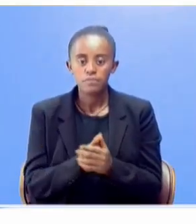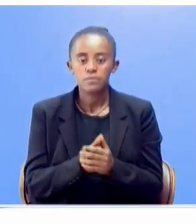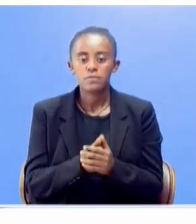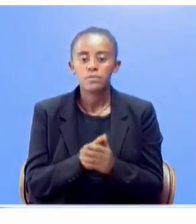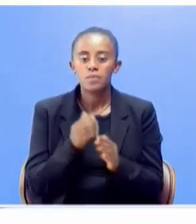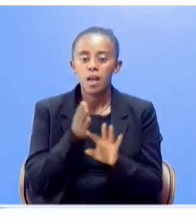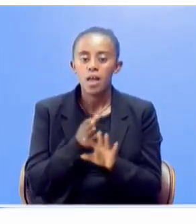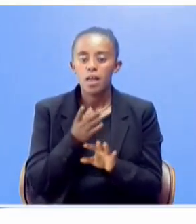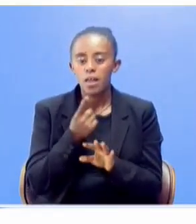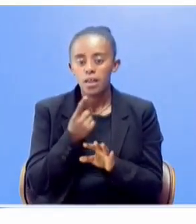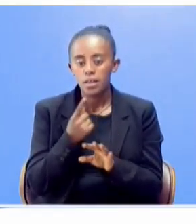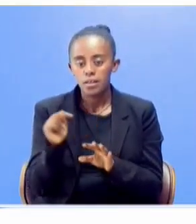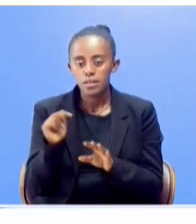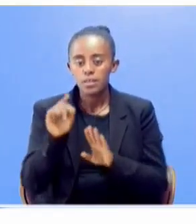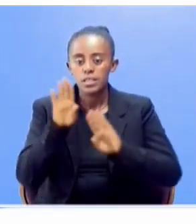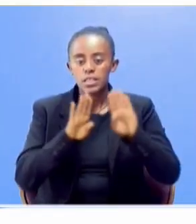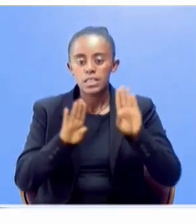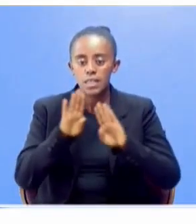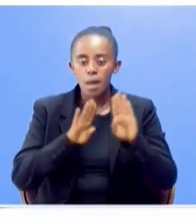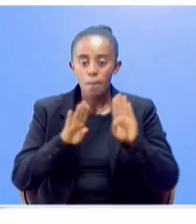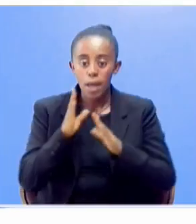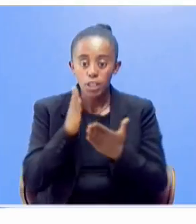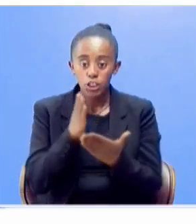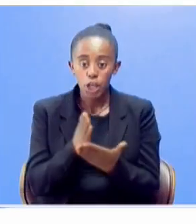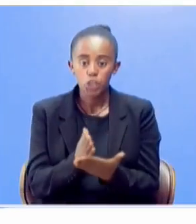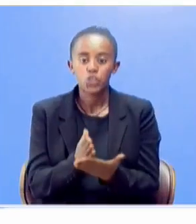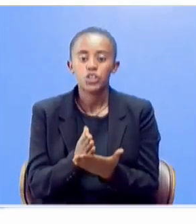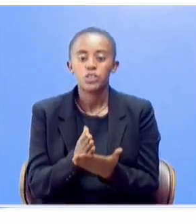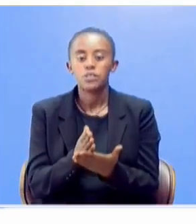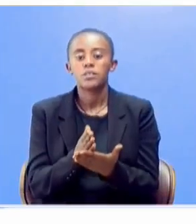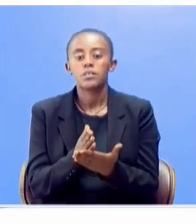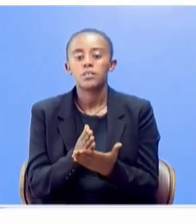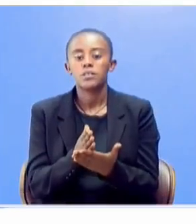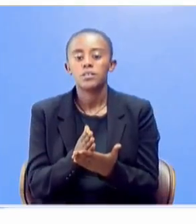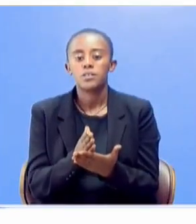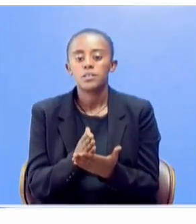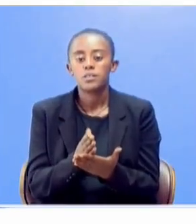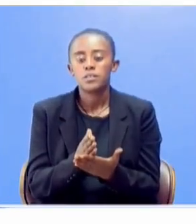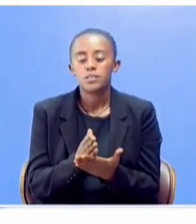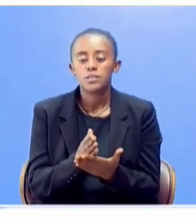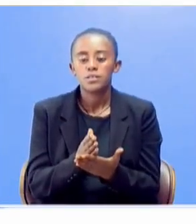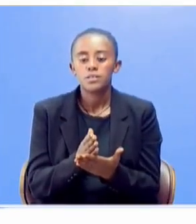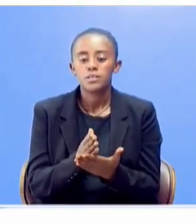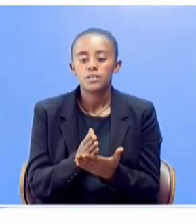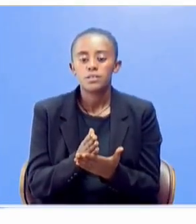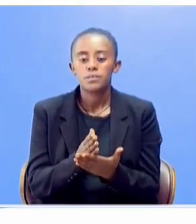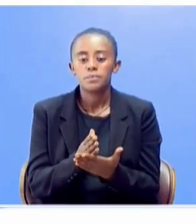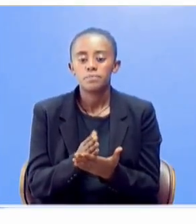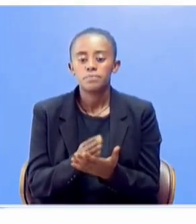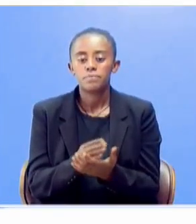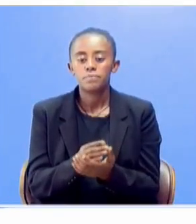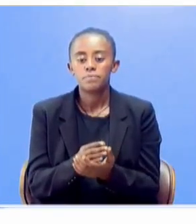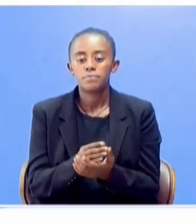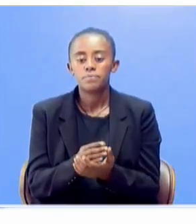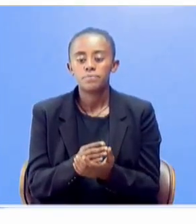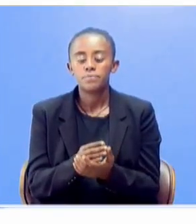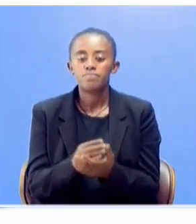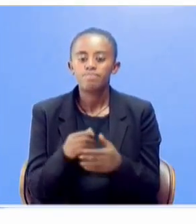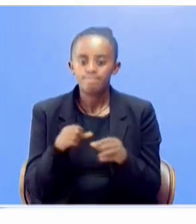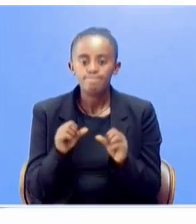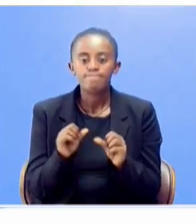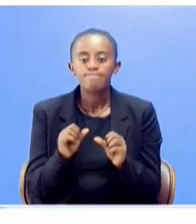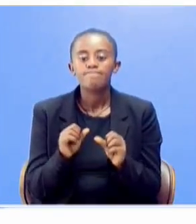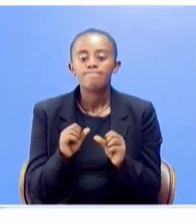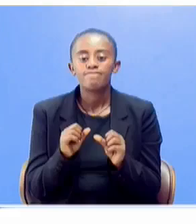at the bus station.